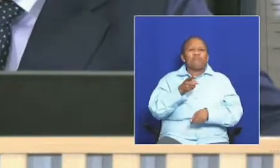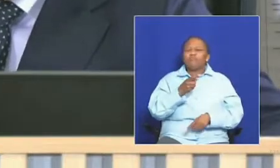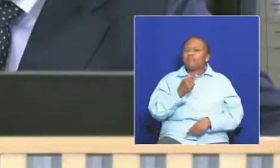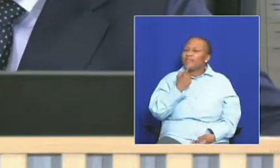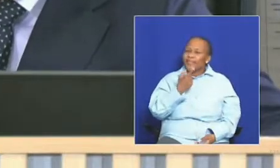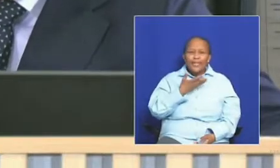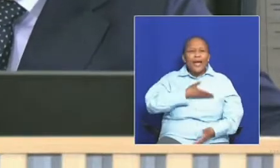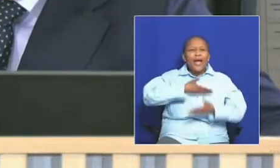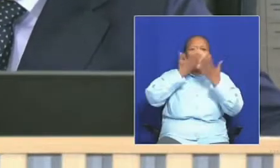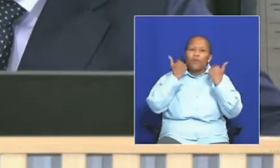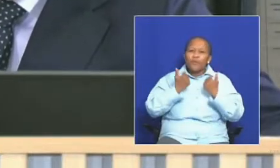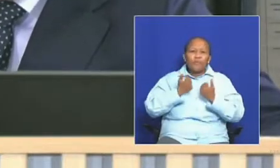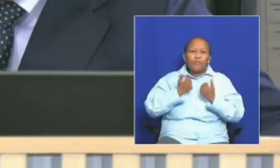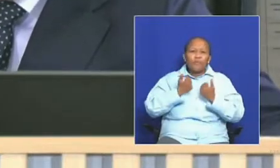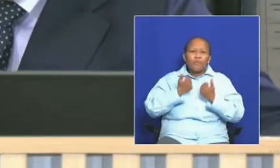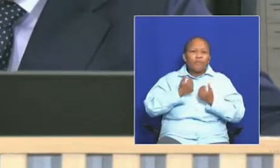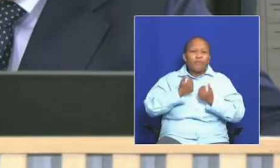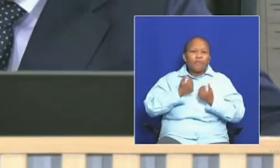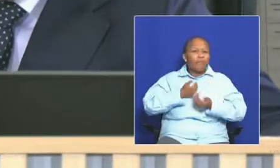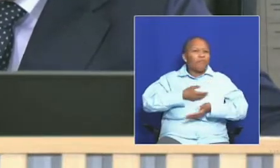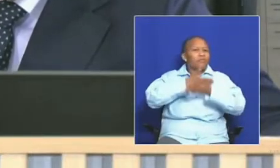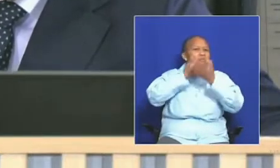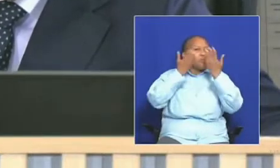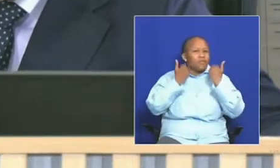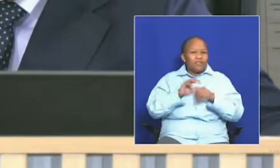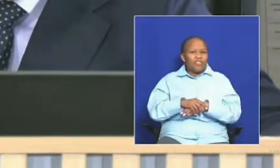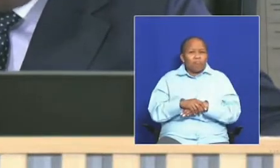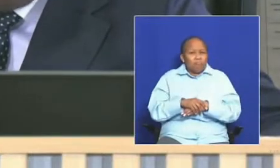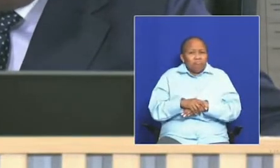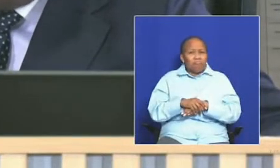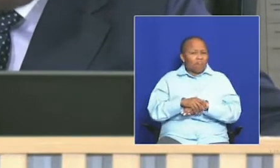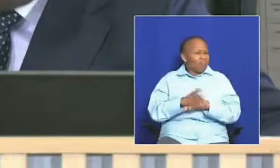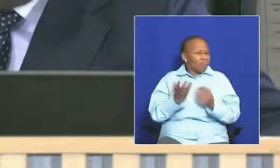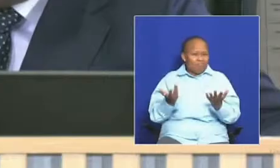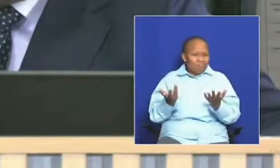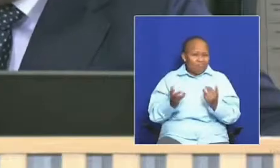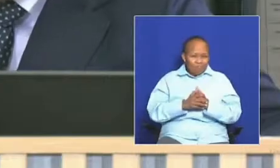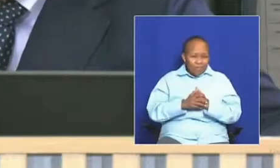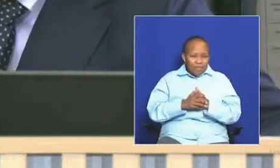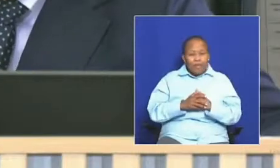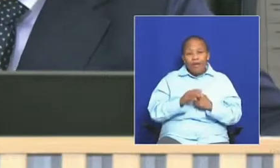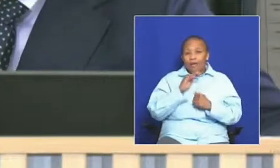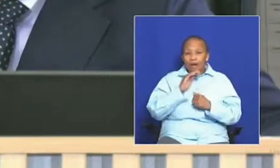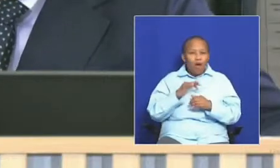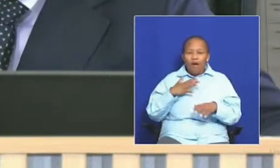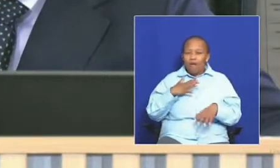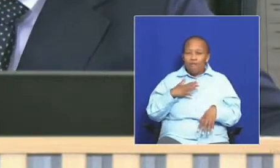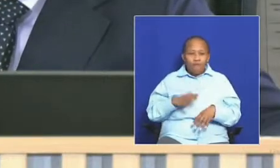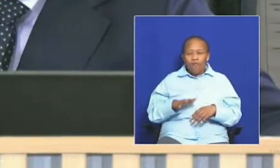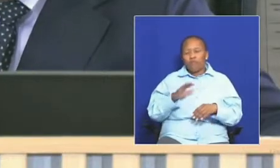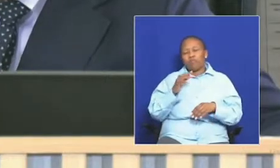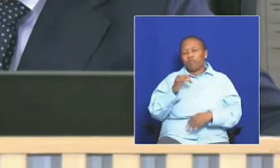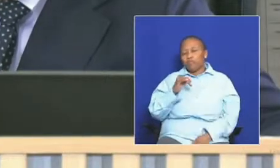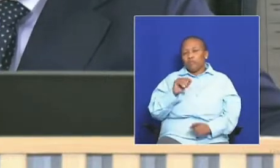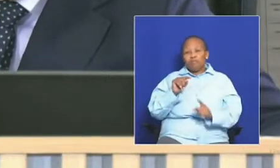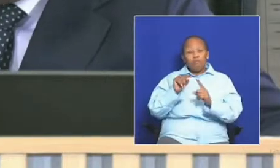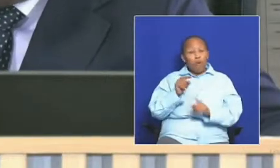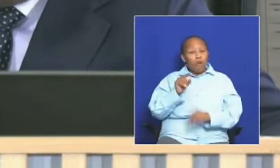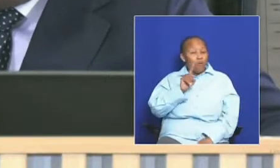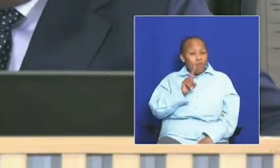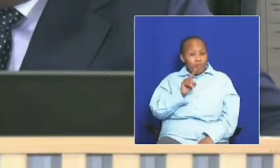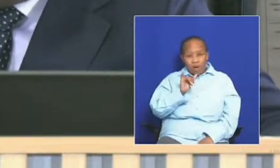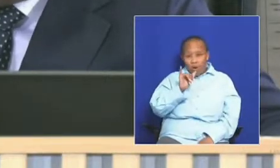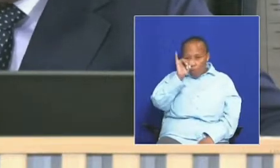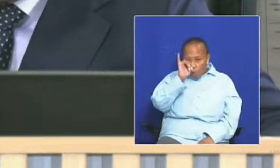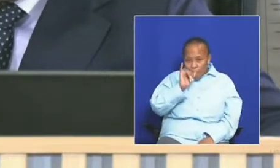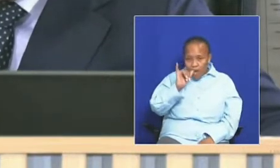And you are not able to pinpoint criminality to which you might